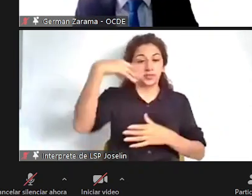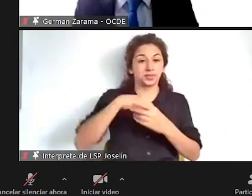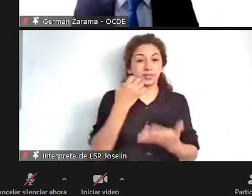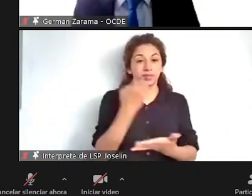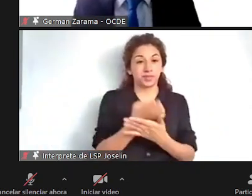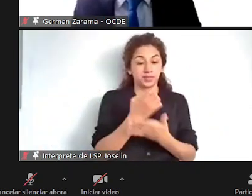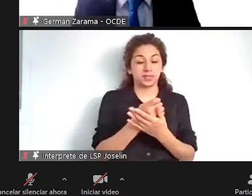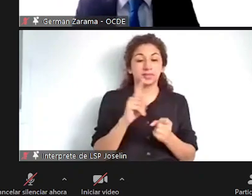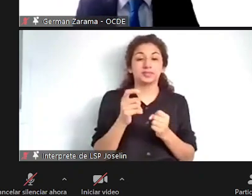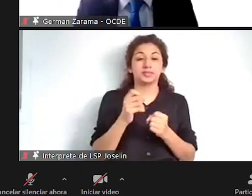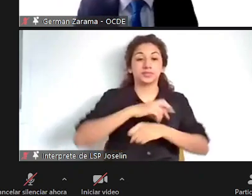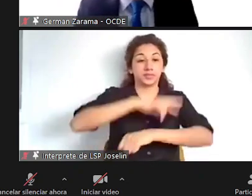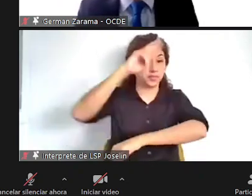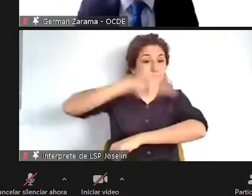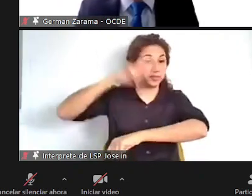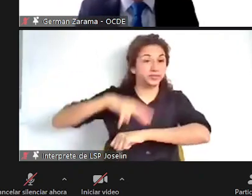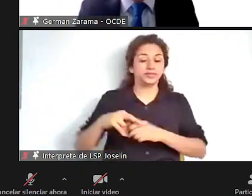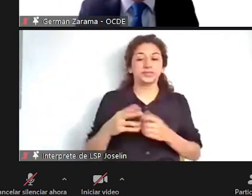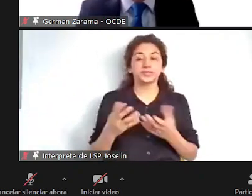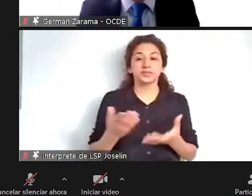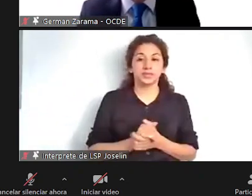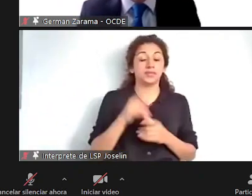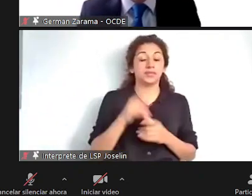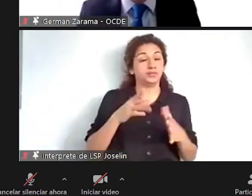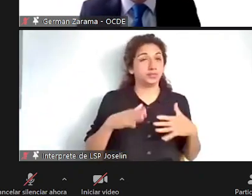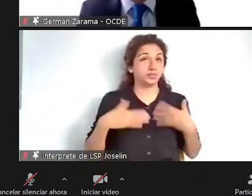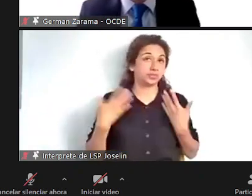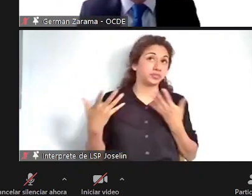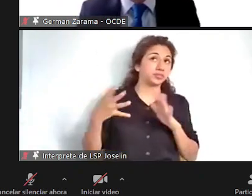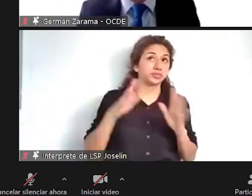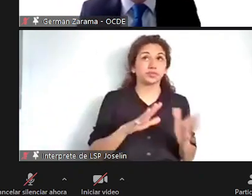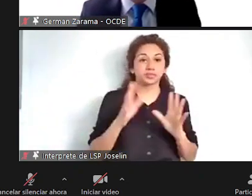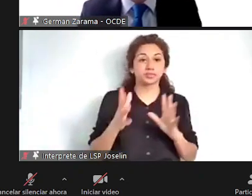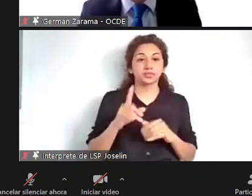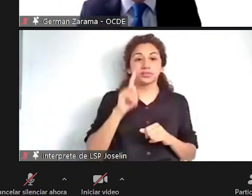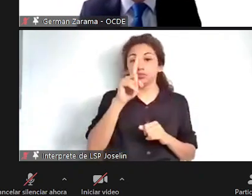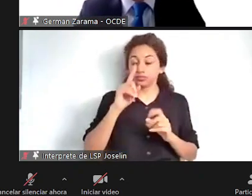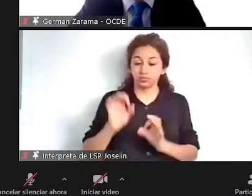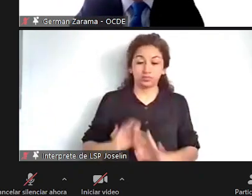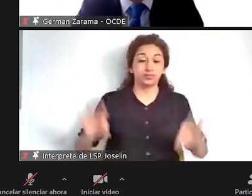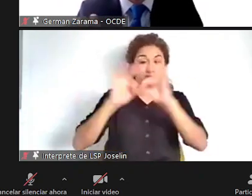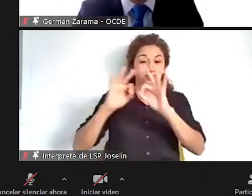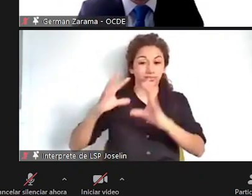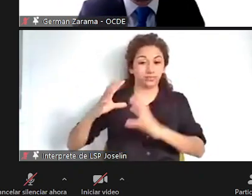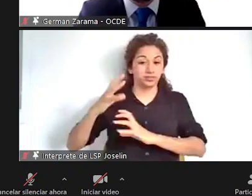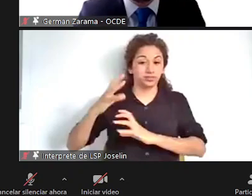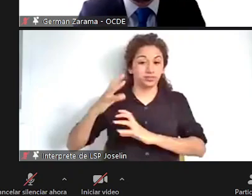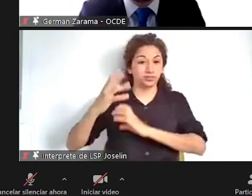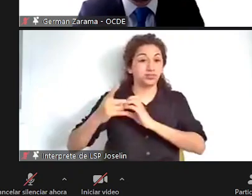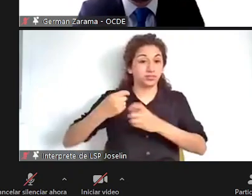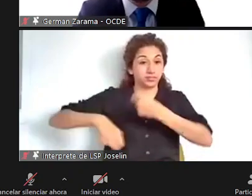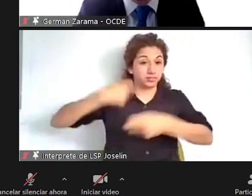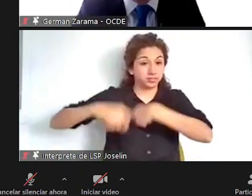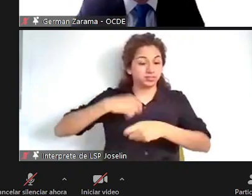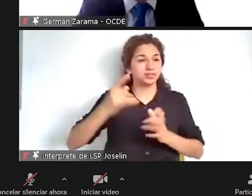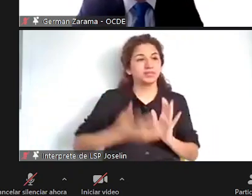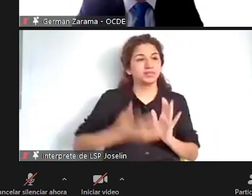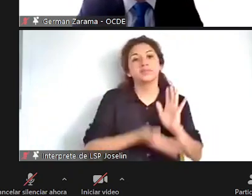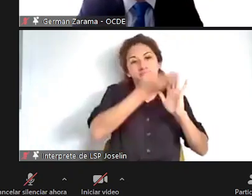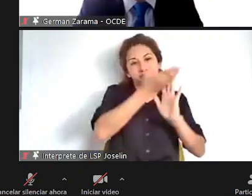activity in the economies in the country in the region the recycling rates can also be an engine to reactivate the